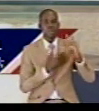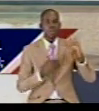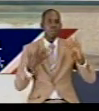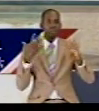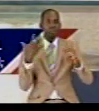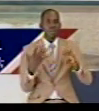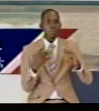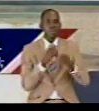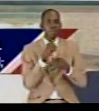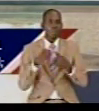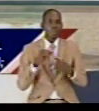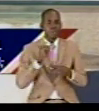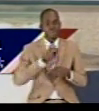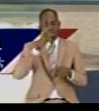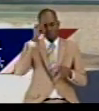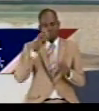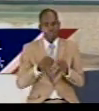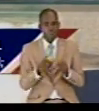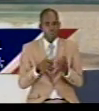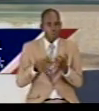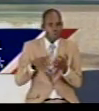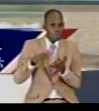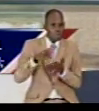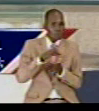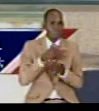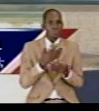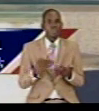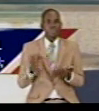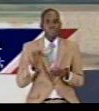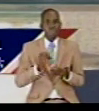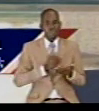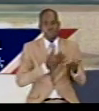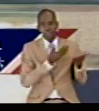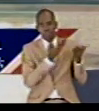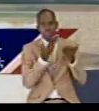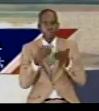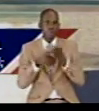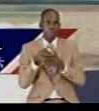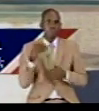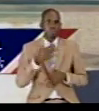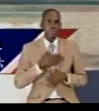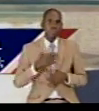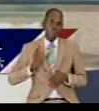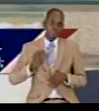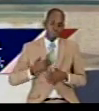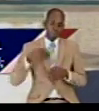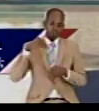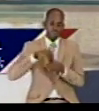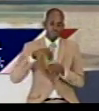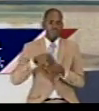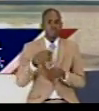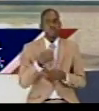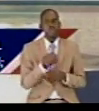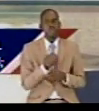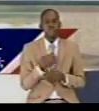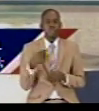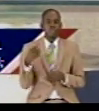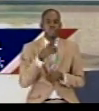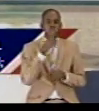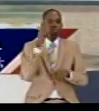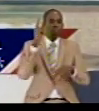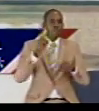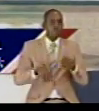remember these things, I pour out my soul in me. You cannot pour out